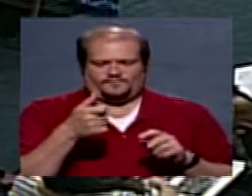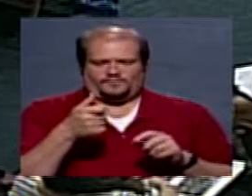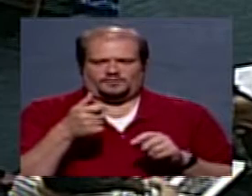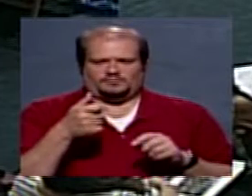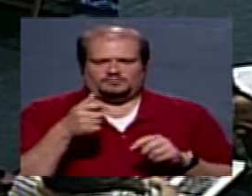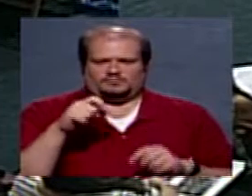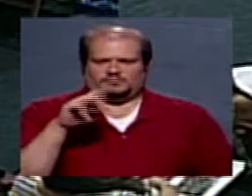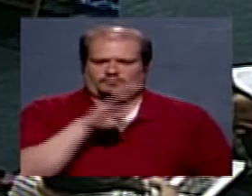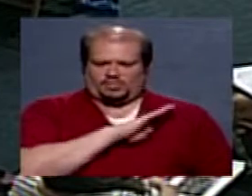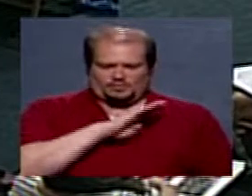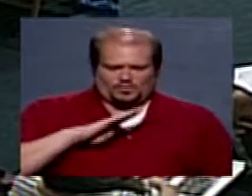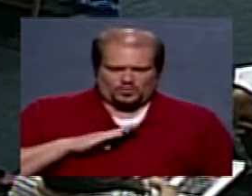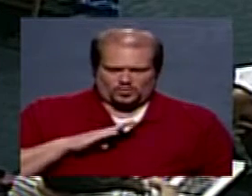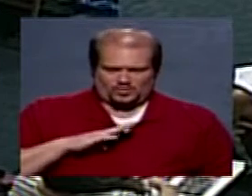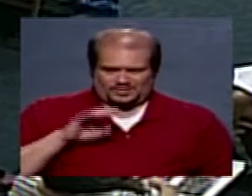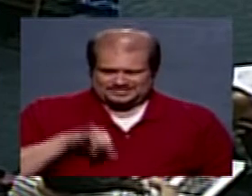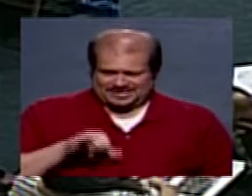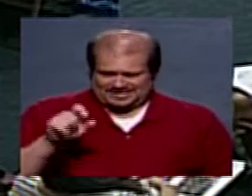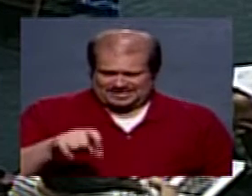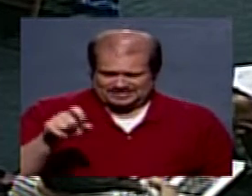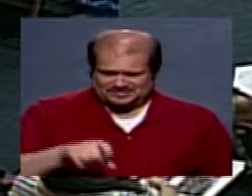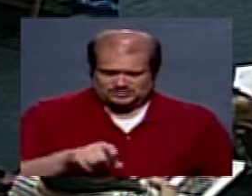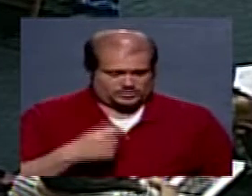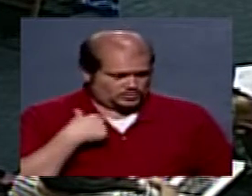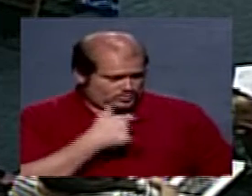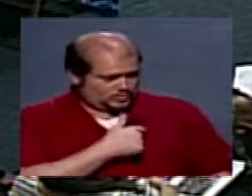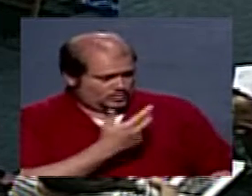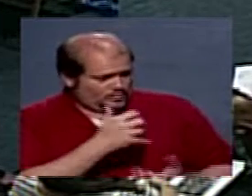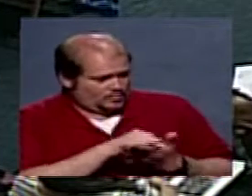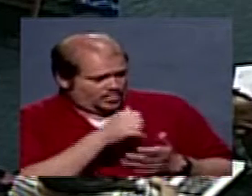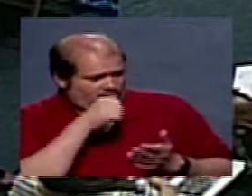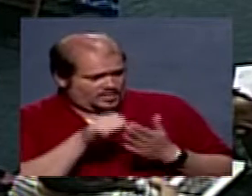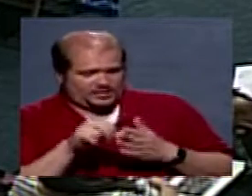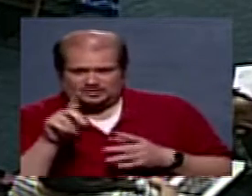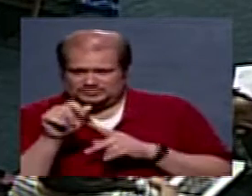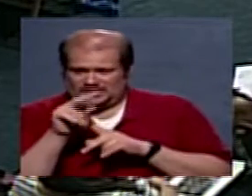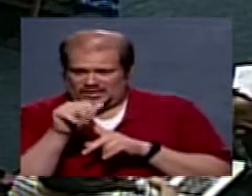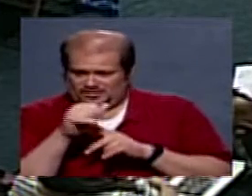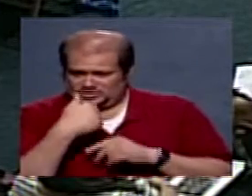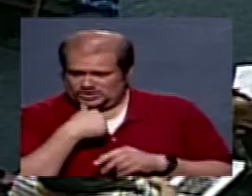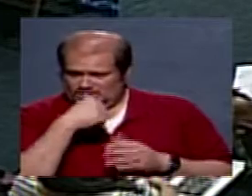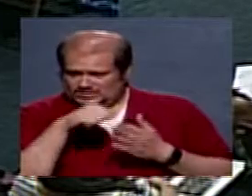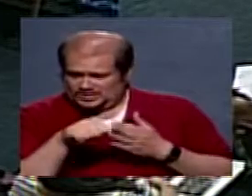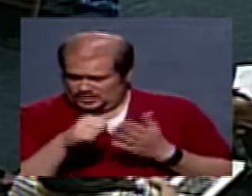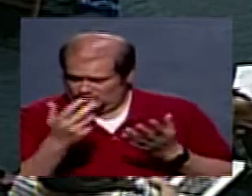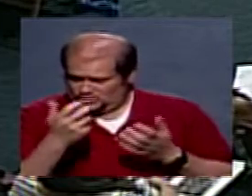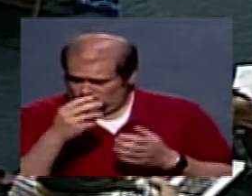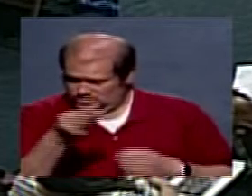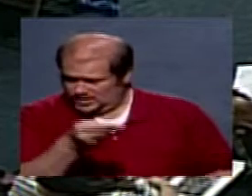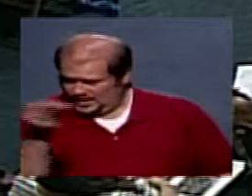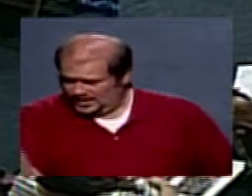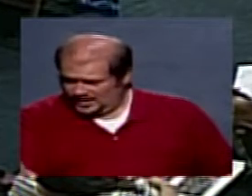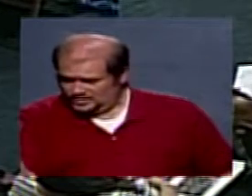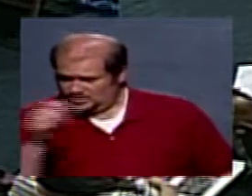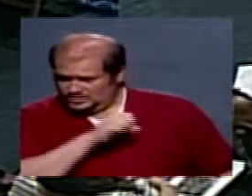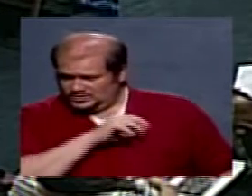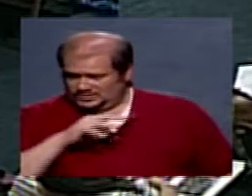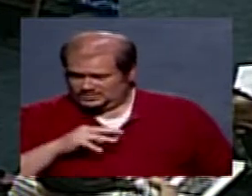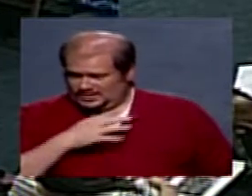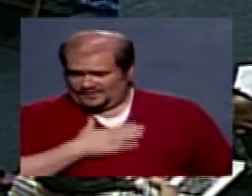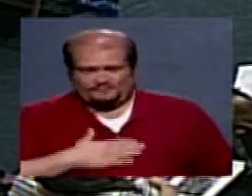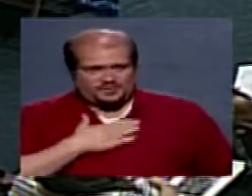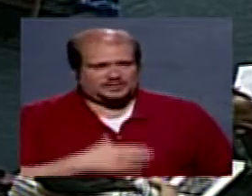board? Or is that necessary? Do we want that letter, Dana? If she has a letter, you want to hand it to the staff,